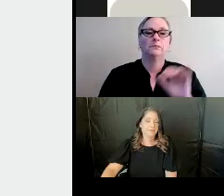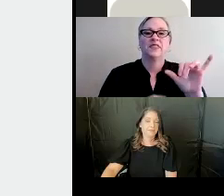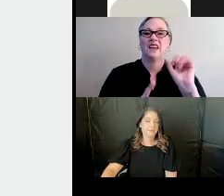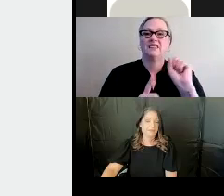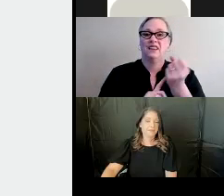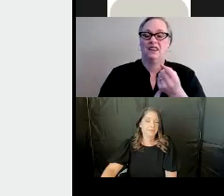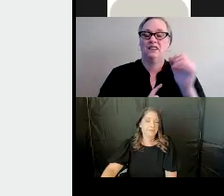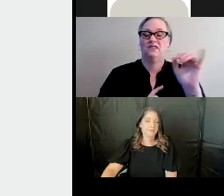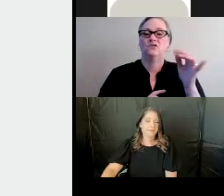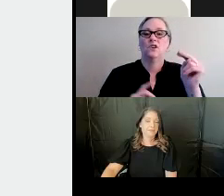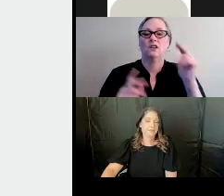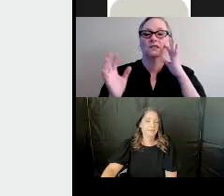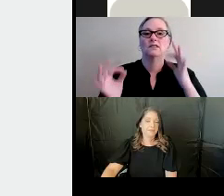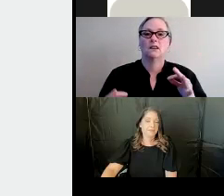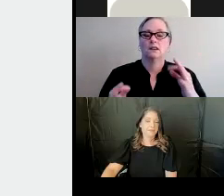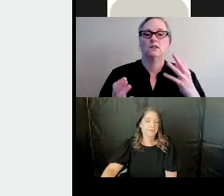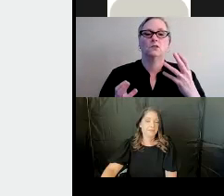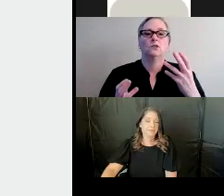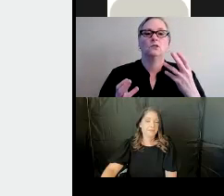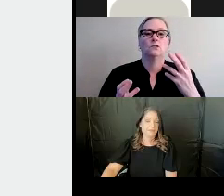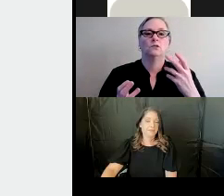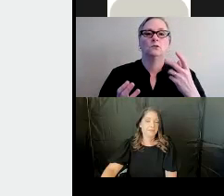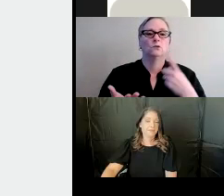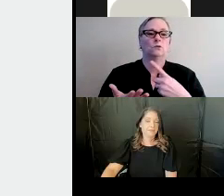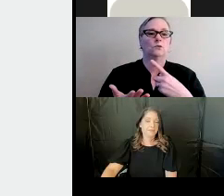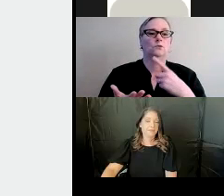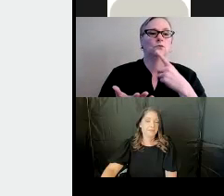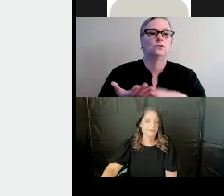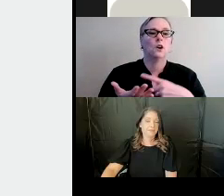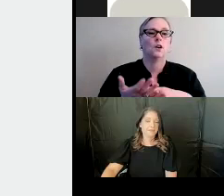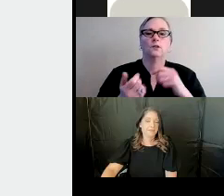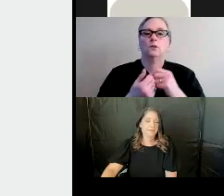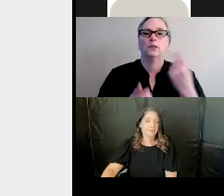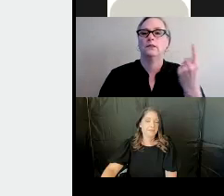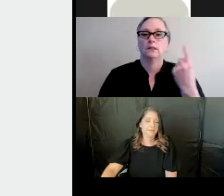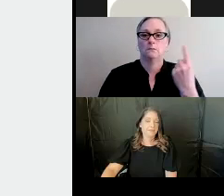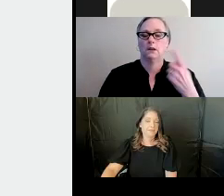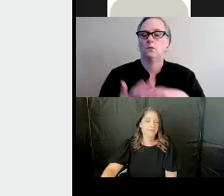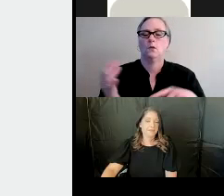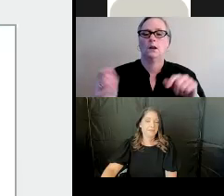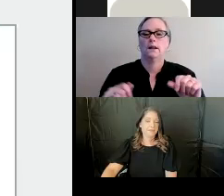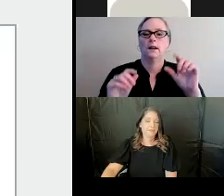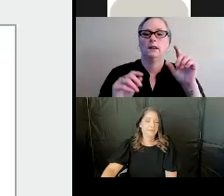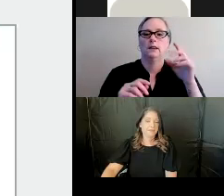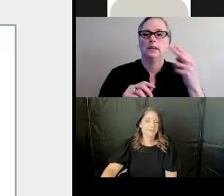John decides to talk to Supervisor Emily. What can he expect to happen?